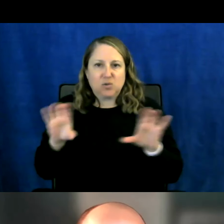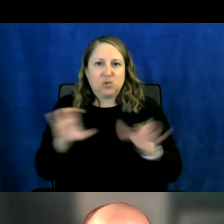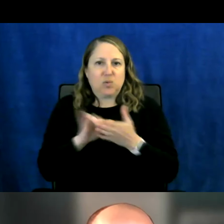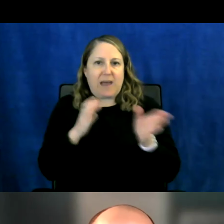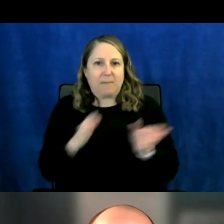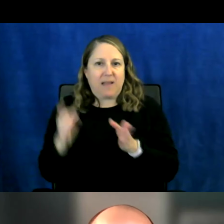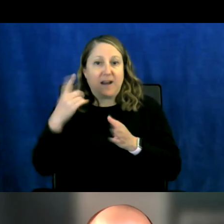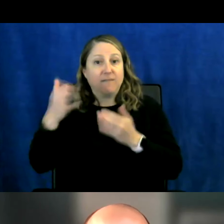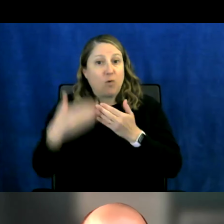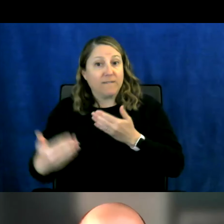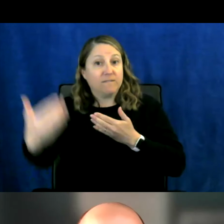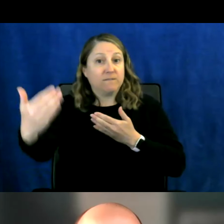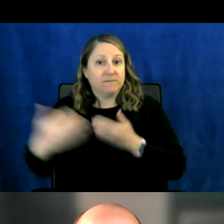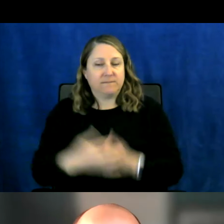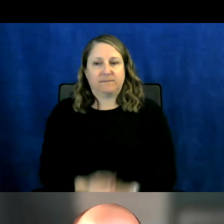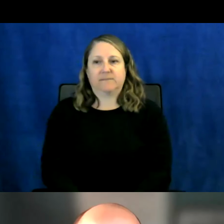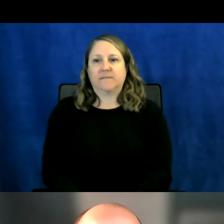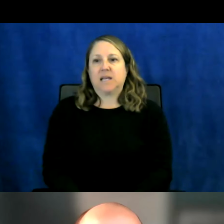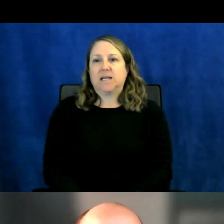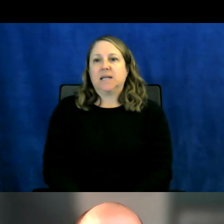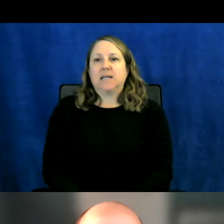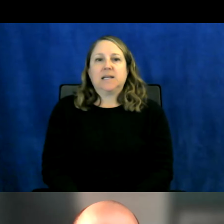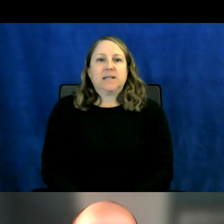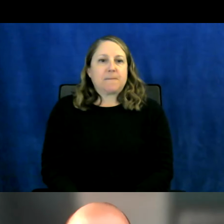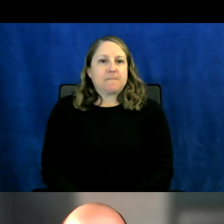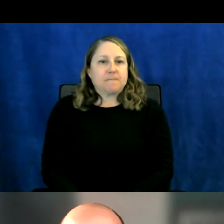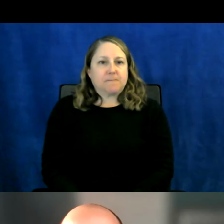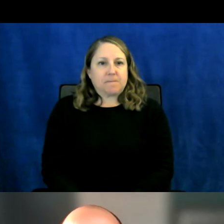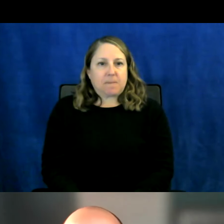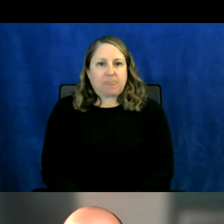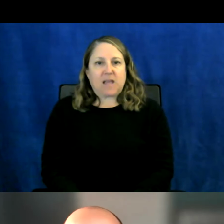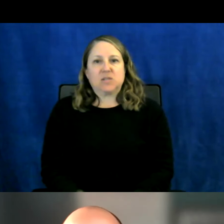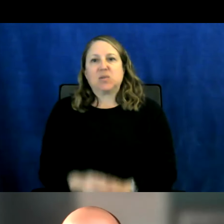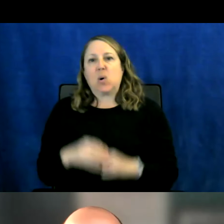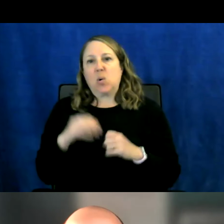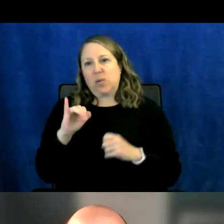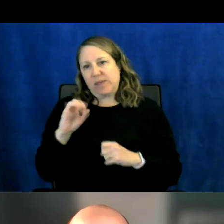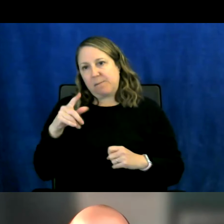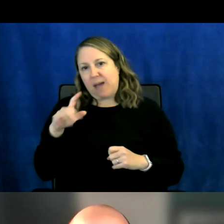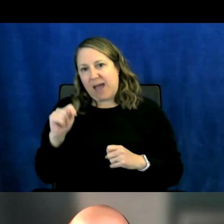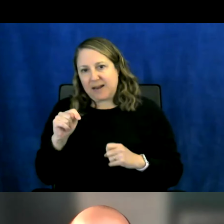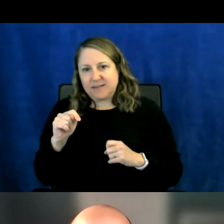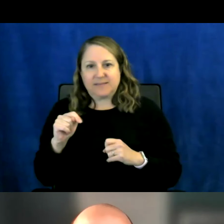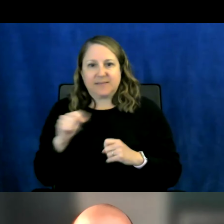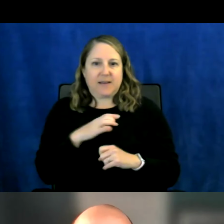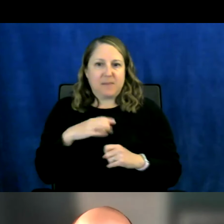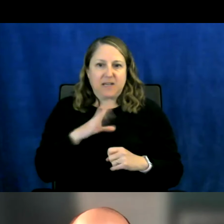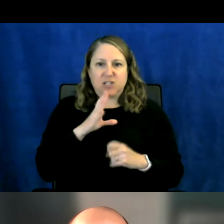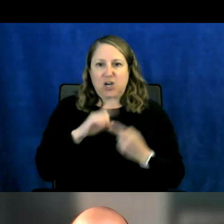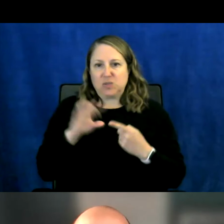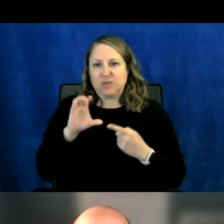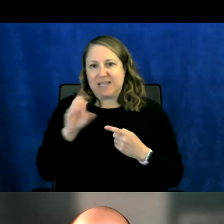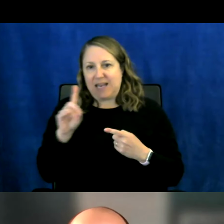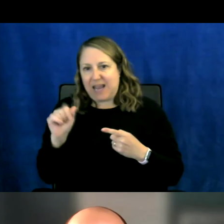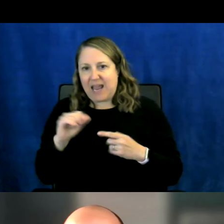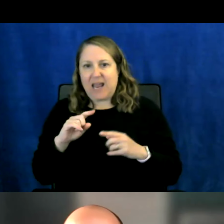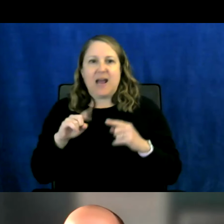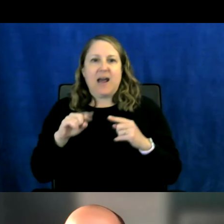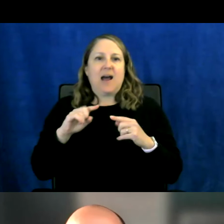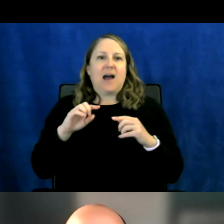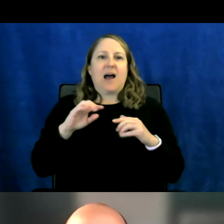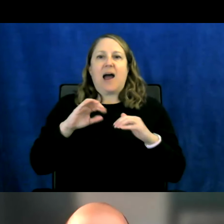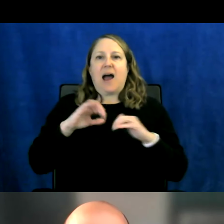beyond. So with all this in mind, the Impact Committee has been talking to CDA about how to engage and get